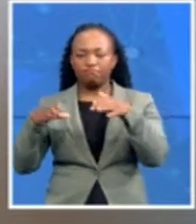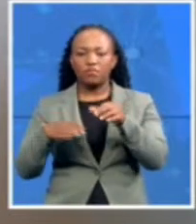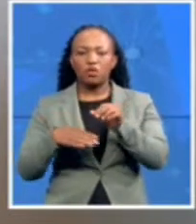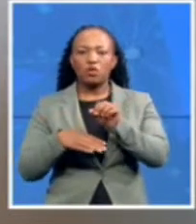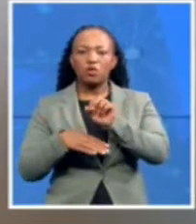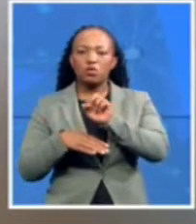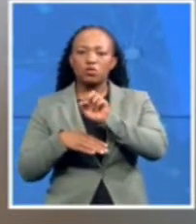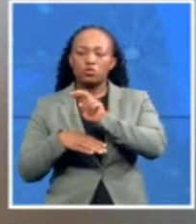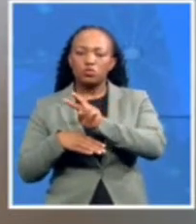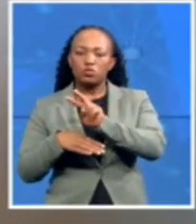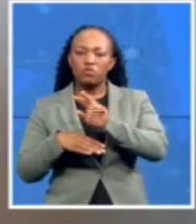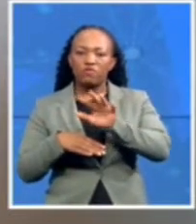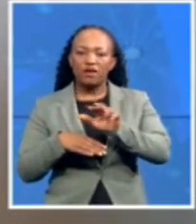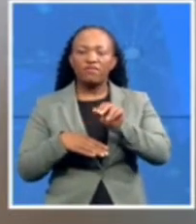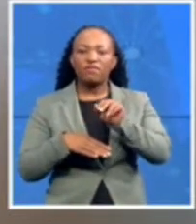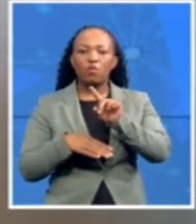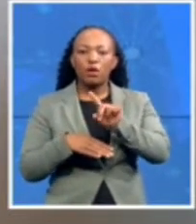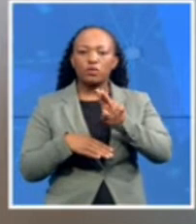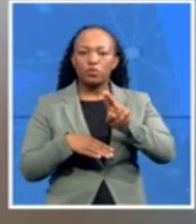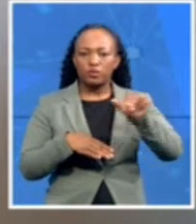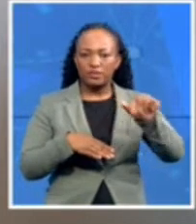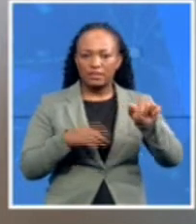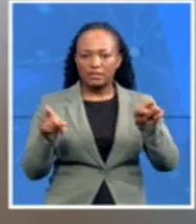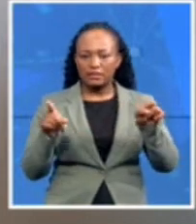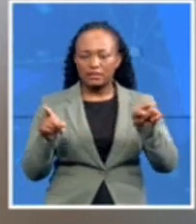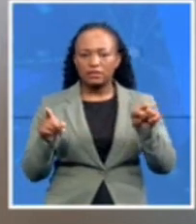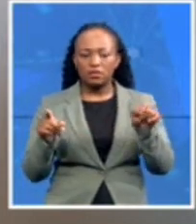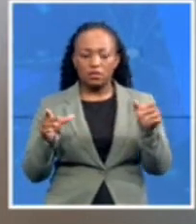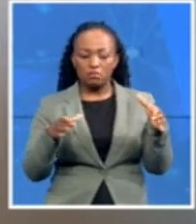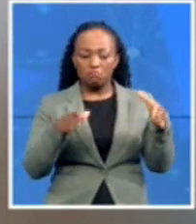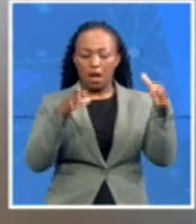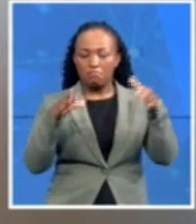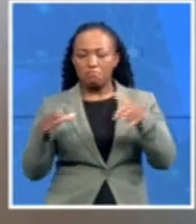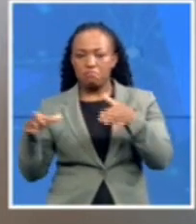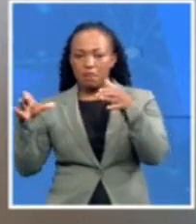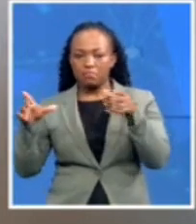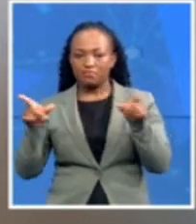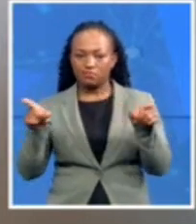2 and the 1 prefix just refers to the unit.